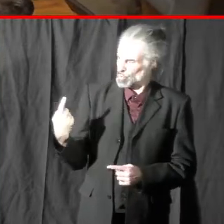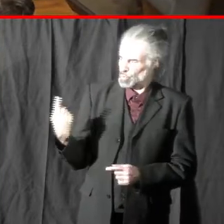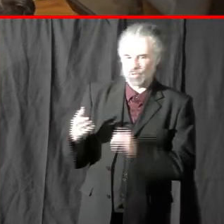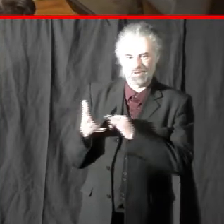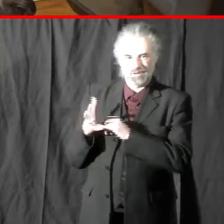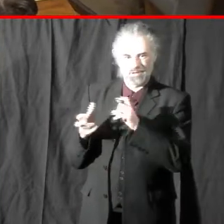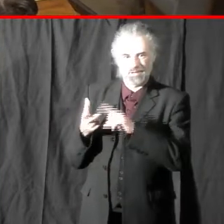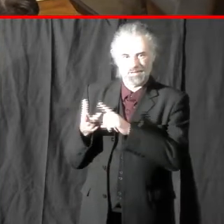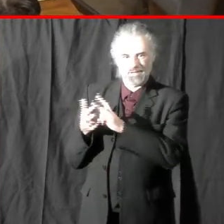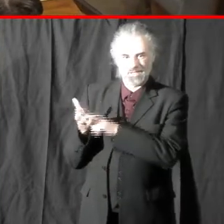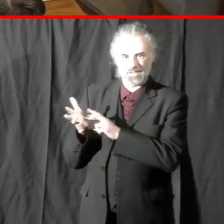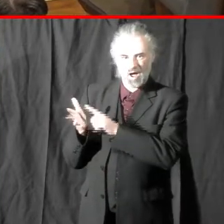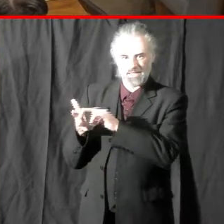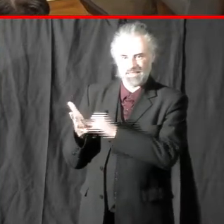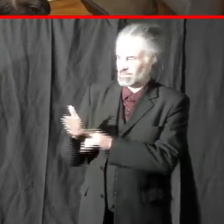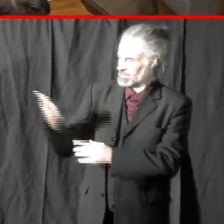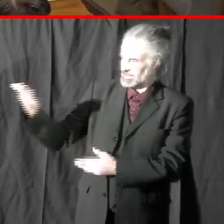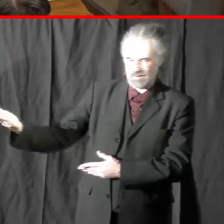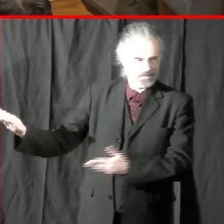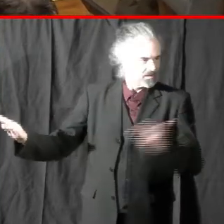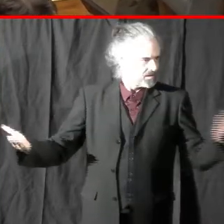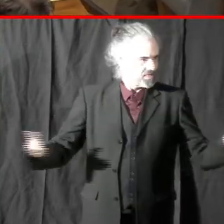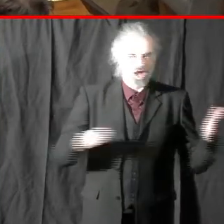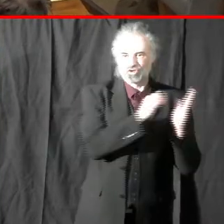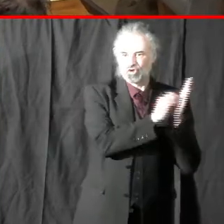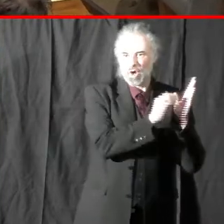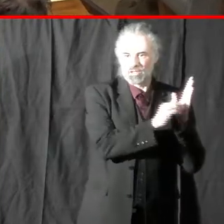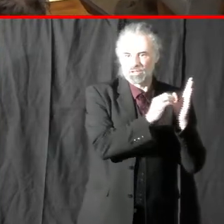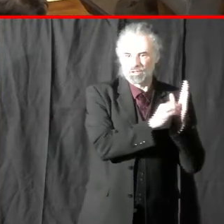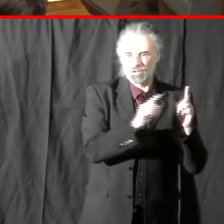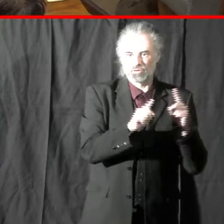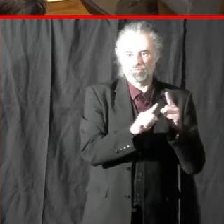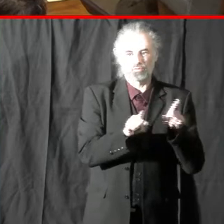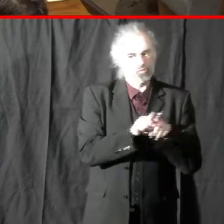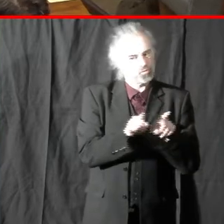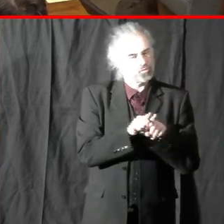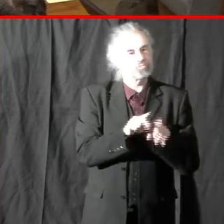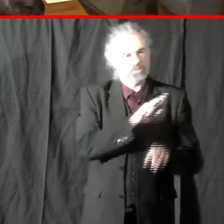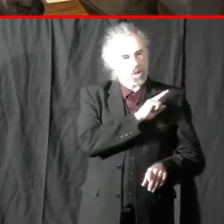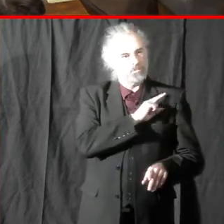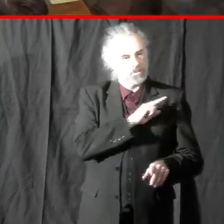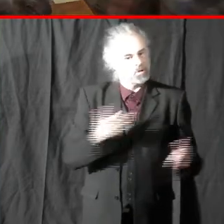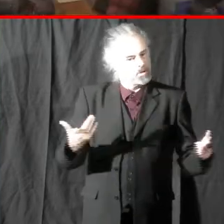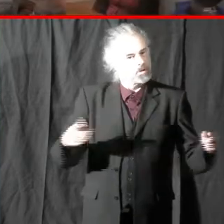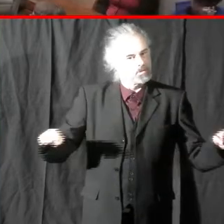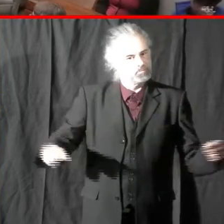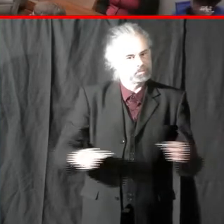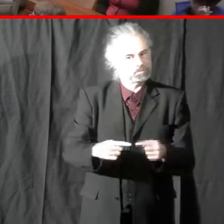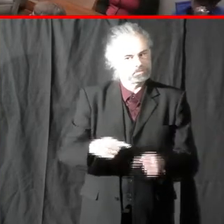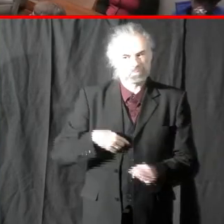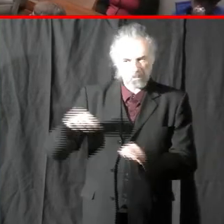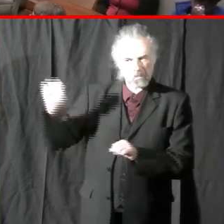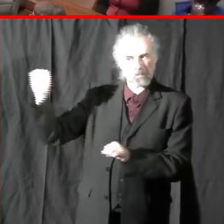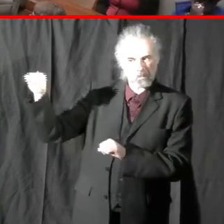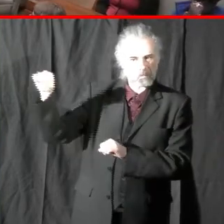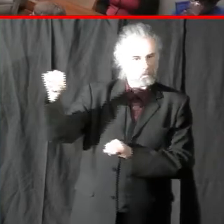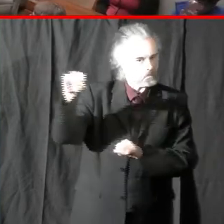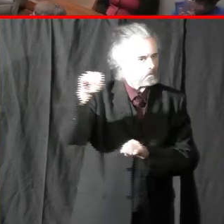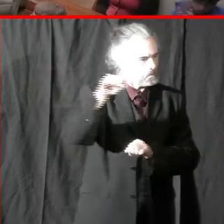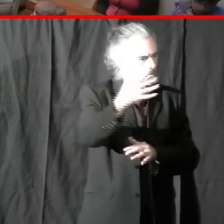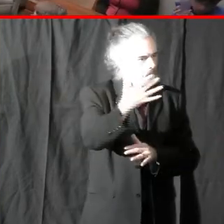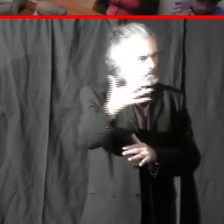the journalist on the other, and they're both also very responsible. Okay. I'm seeing lots of nods in the audience. We all agree with